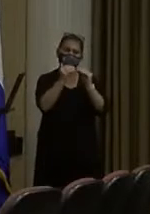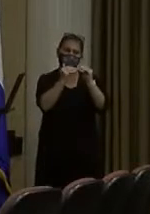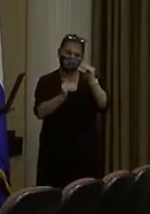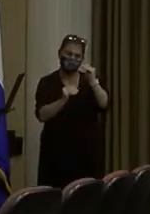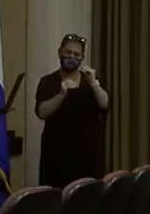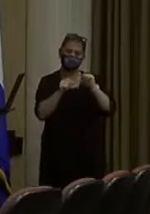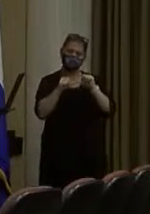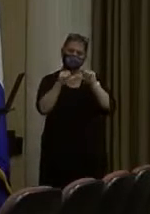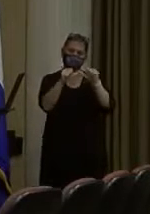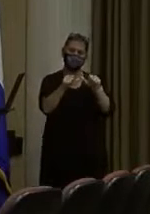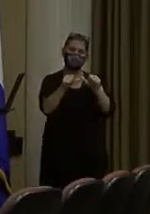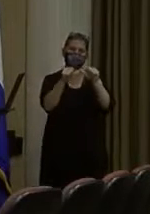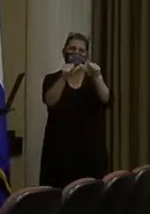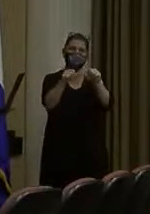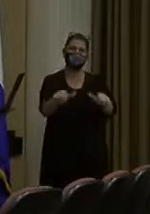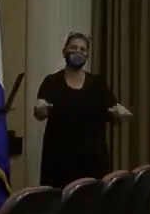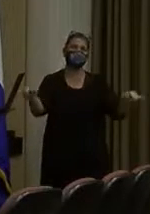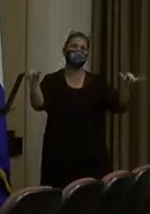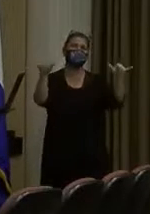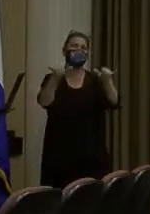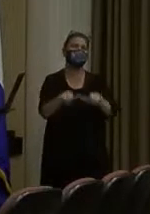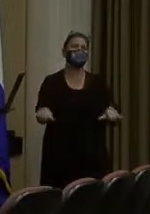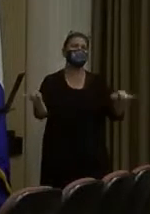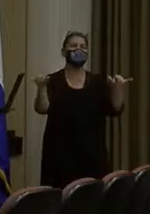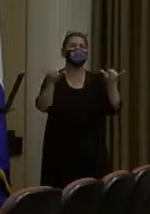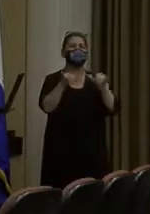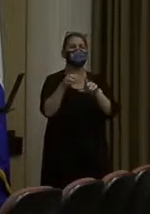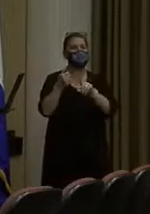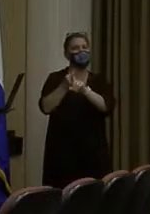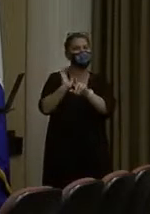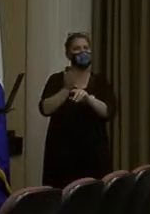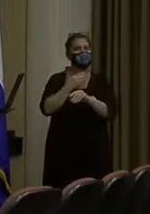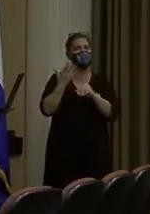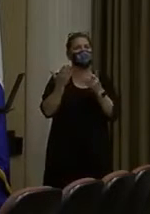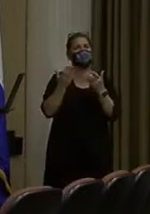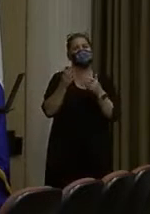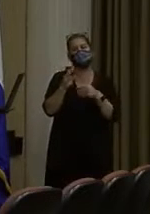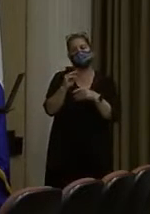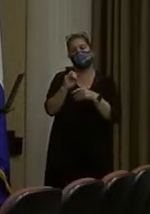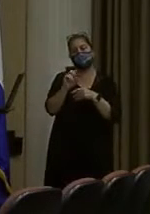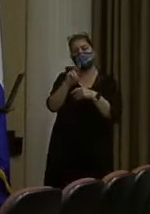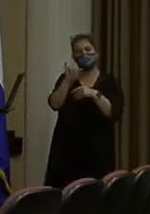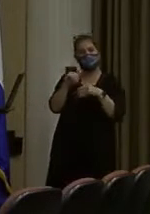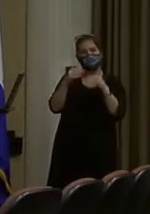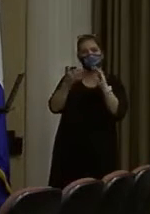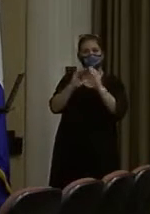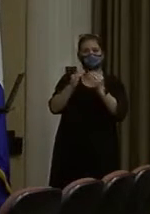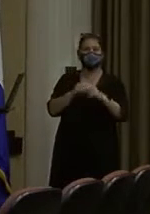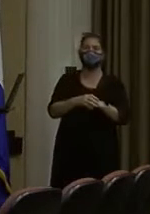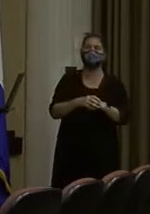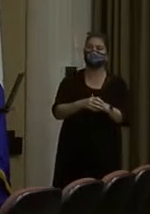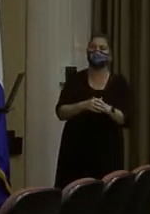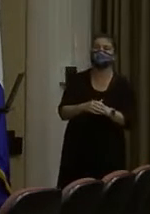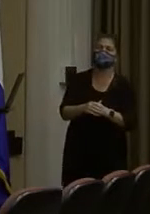and injustices among our most marginalized and under-resourced communities. So, Dean